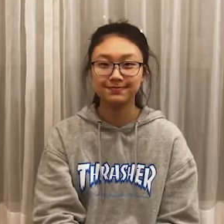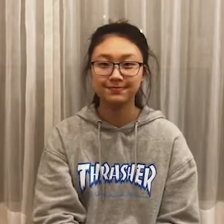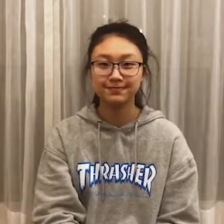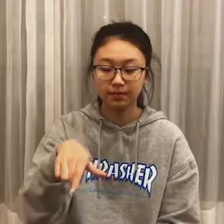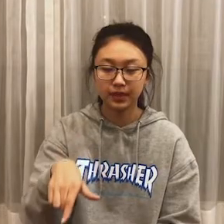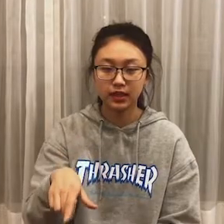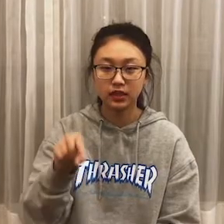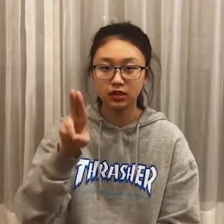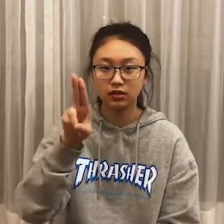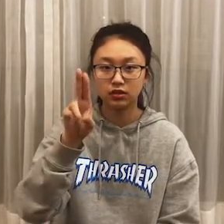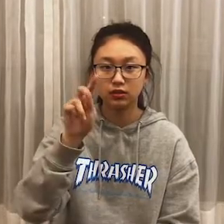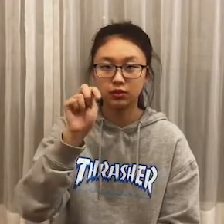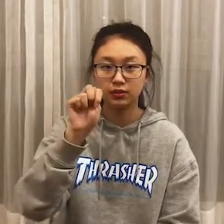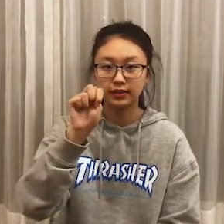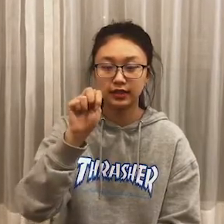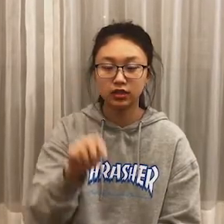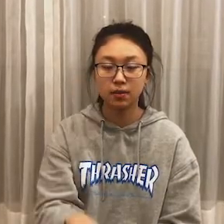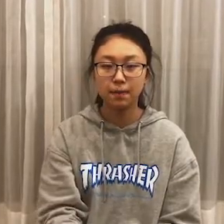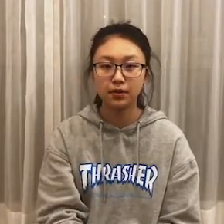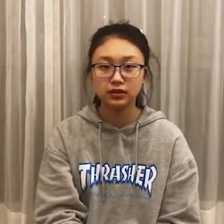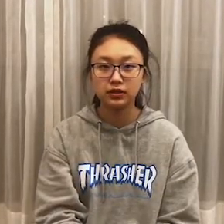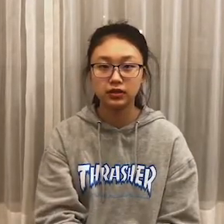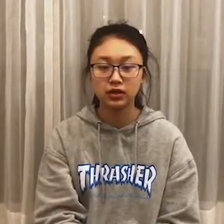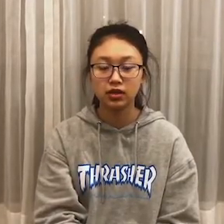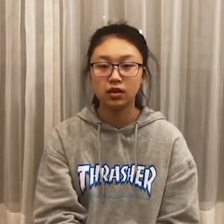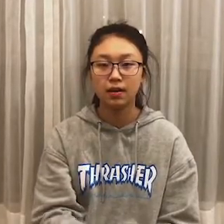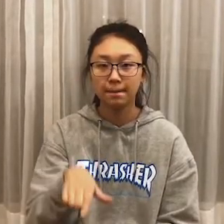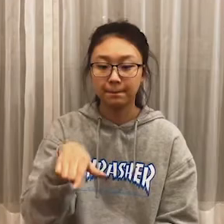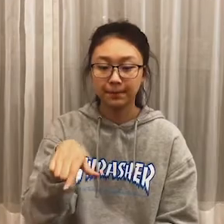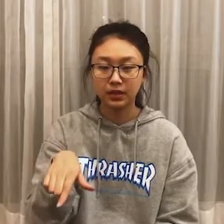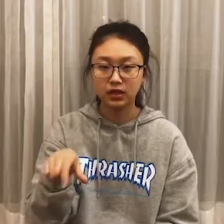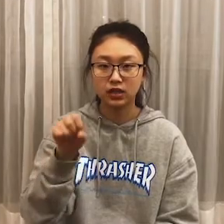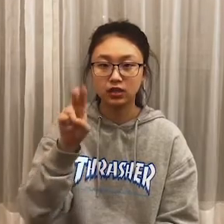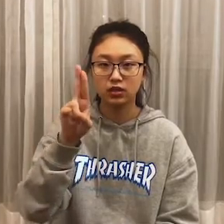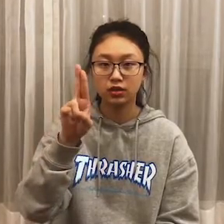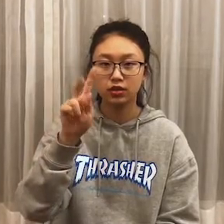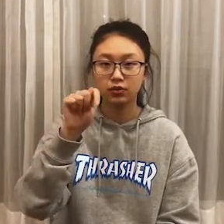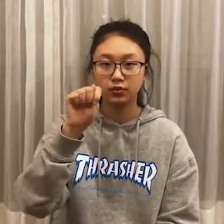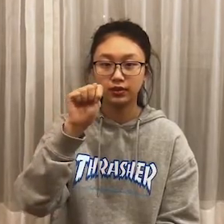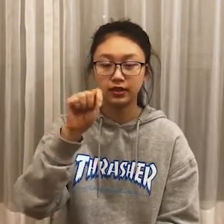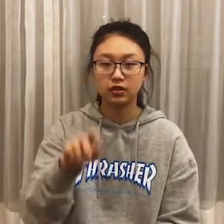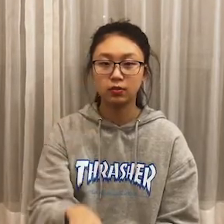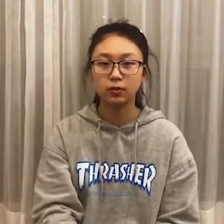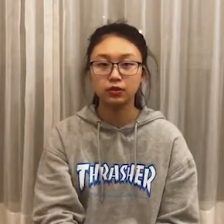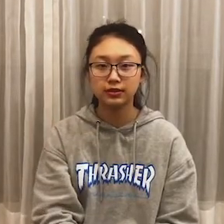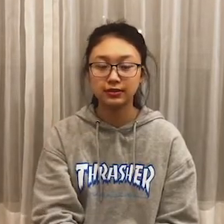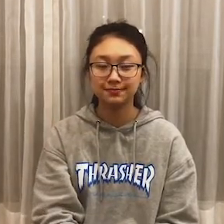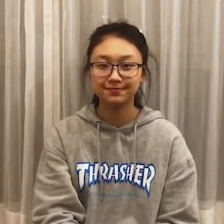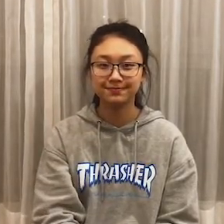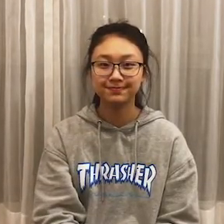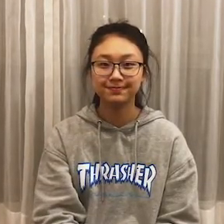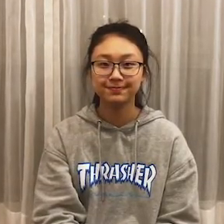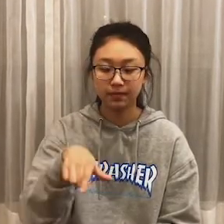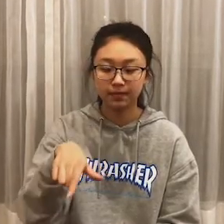go, and so basically it means to release, or sometimes to